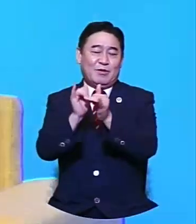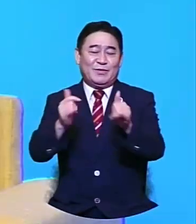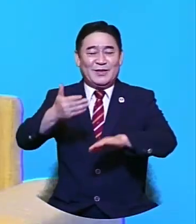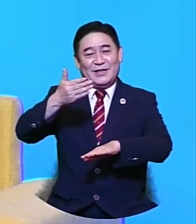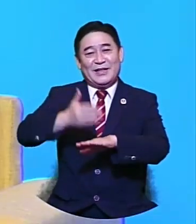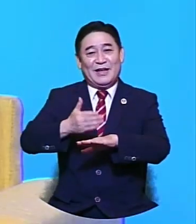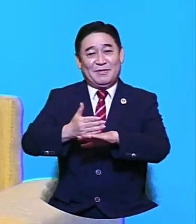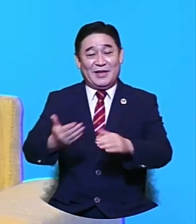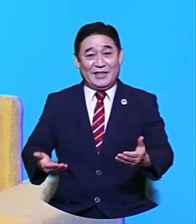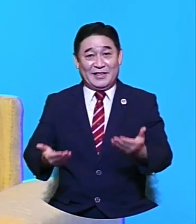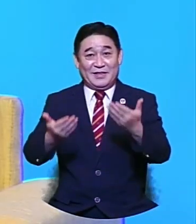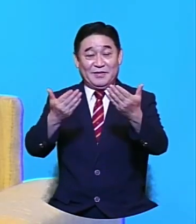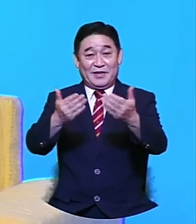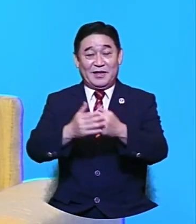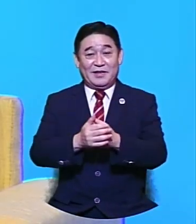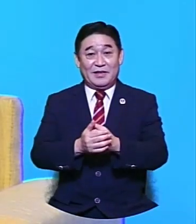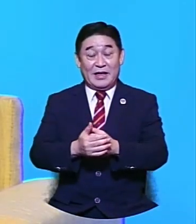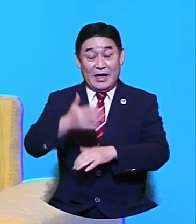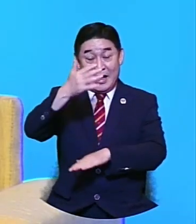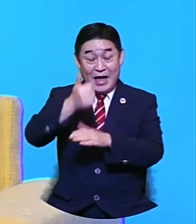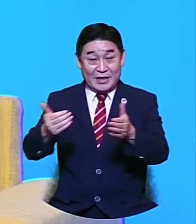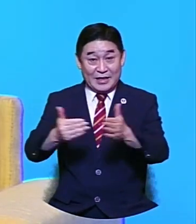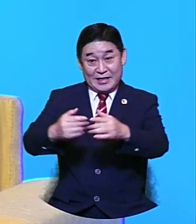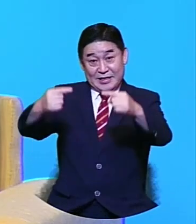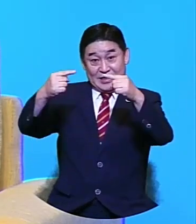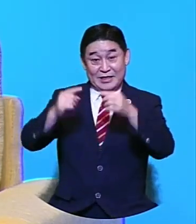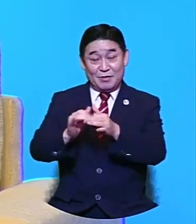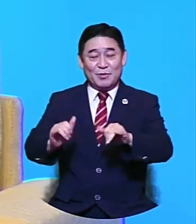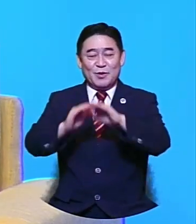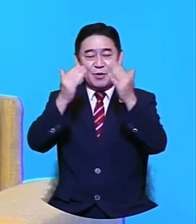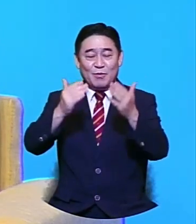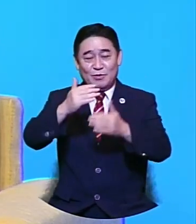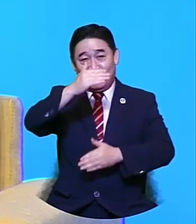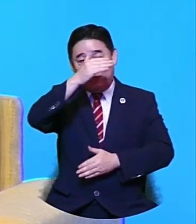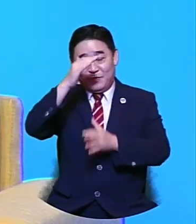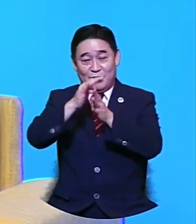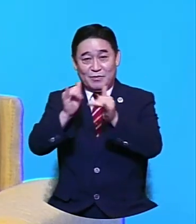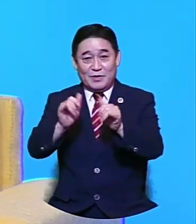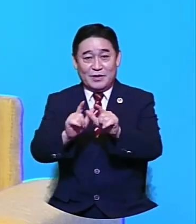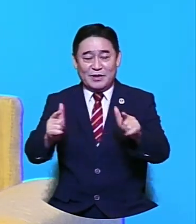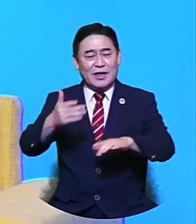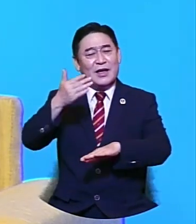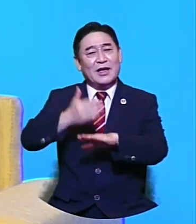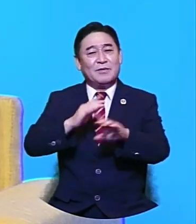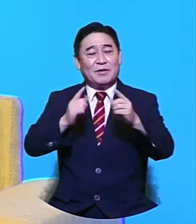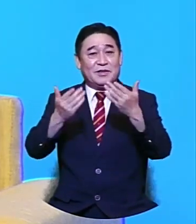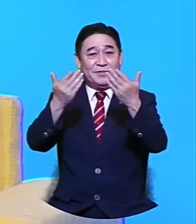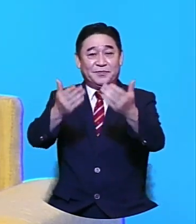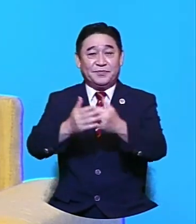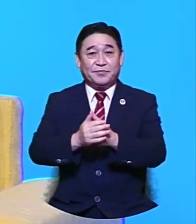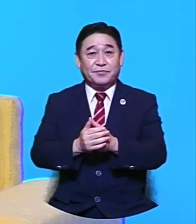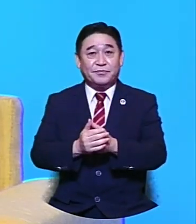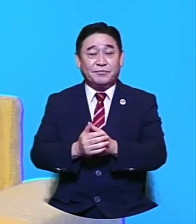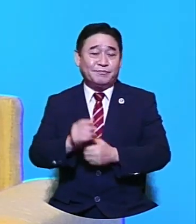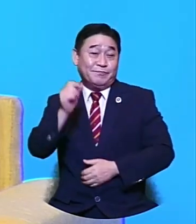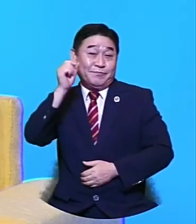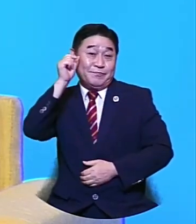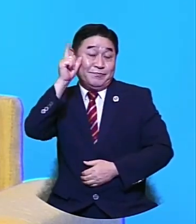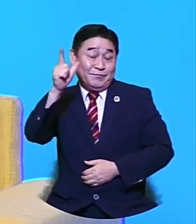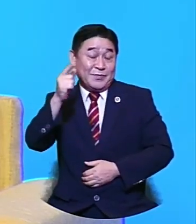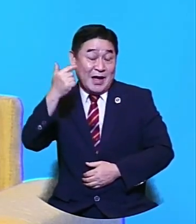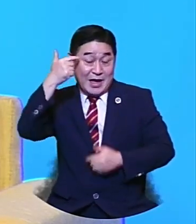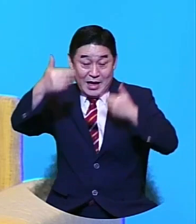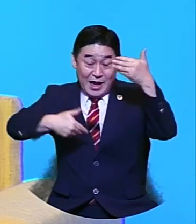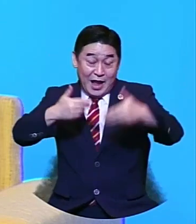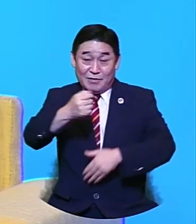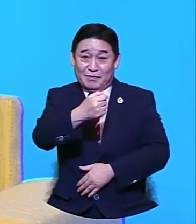for the audience, thank you very much for your active participation. You flooded questions for us. And for the organizer, thank you